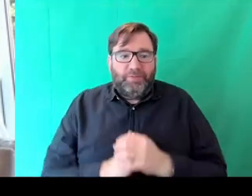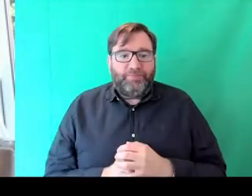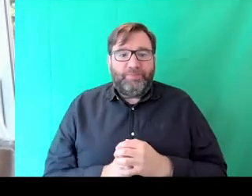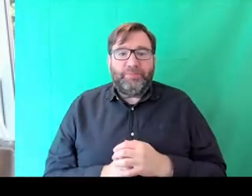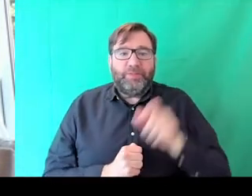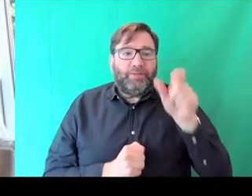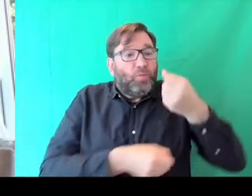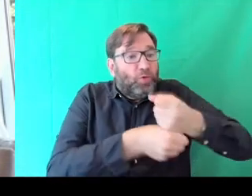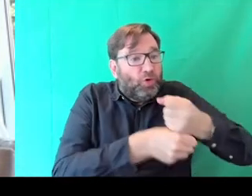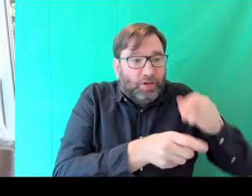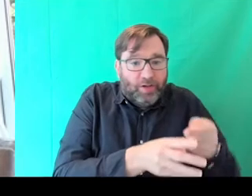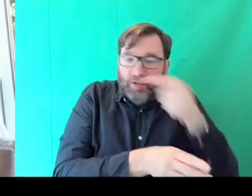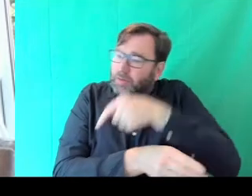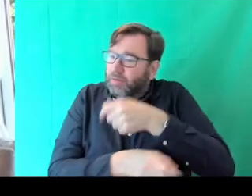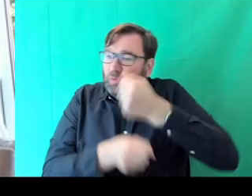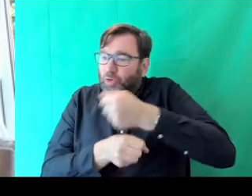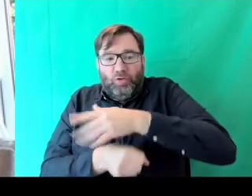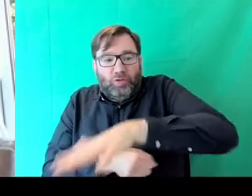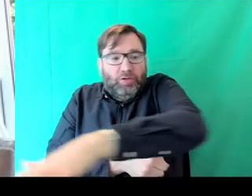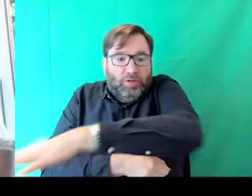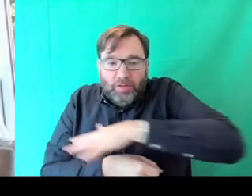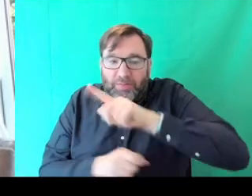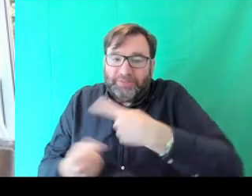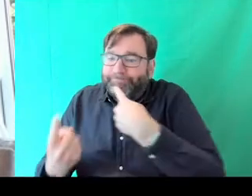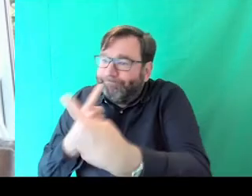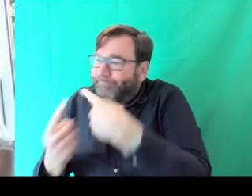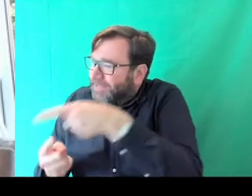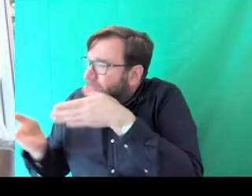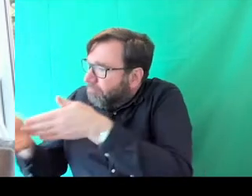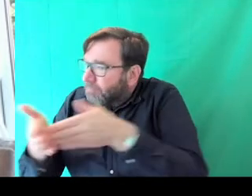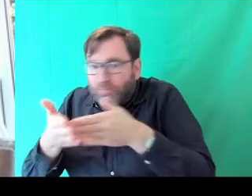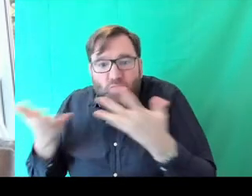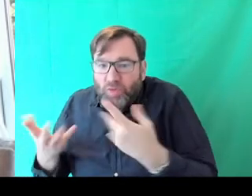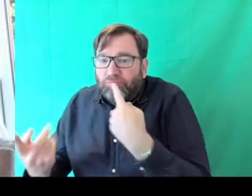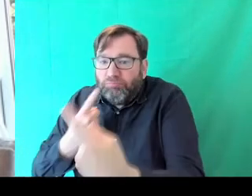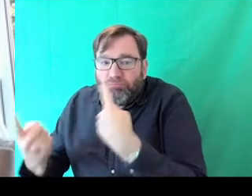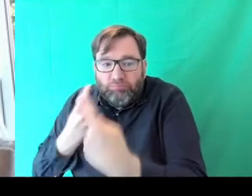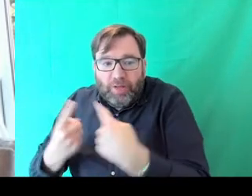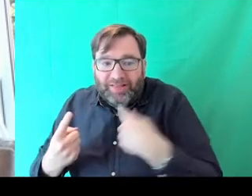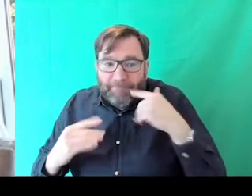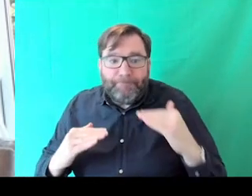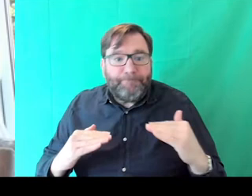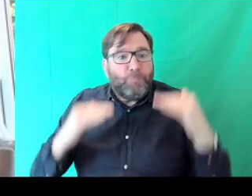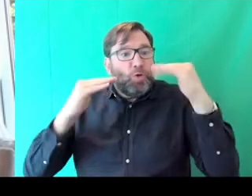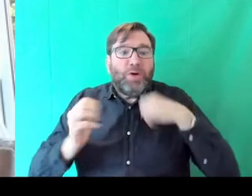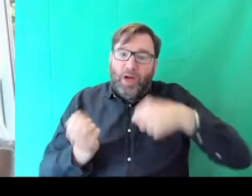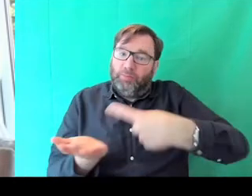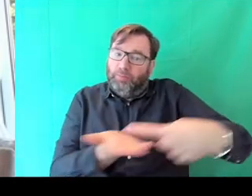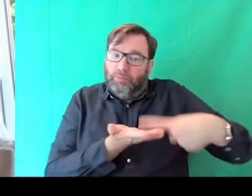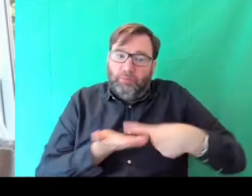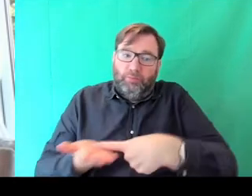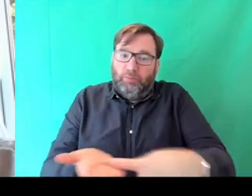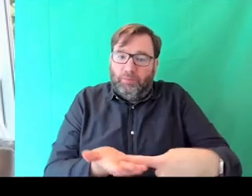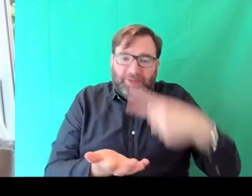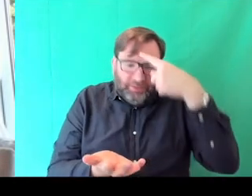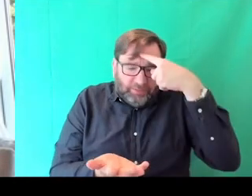through accessible solutions throughout the project from the beginning to the end is the most important part. And just making